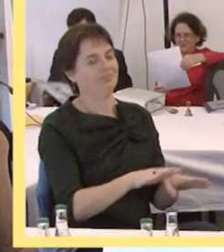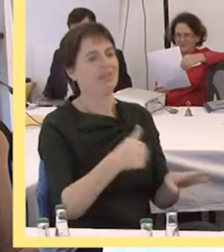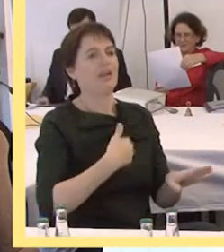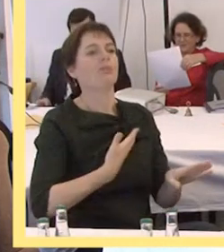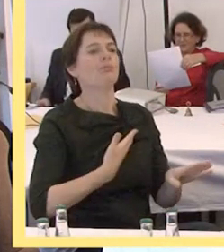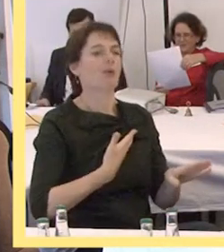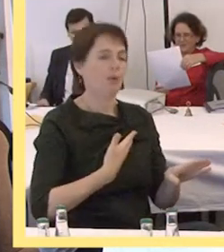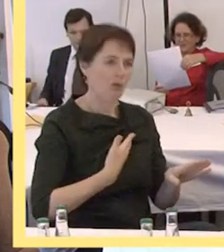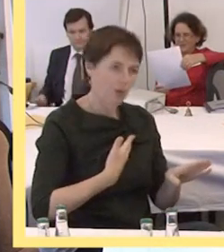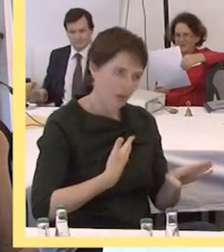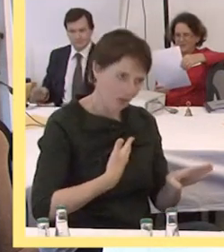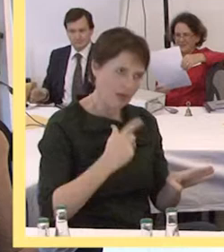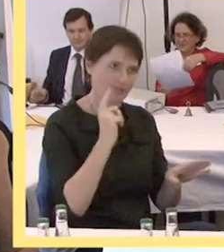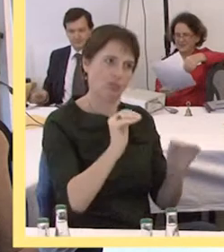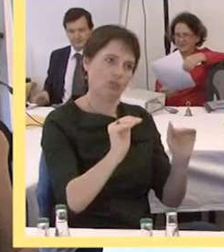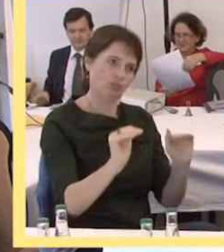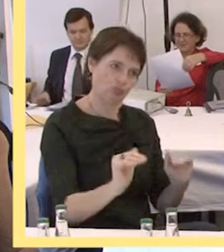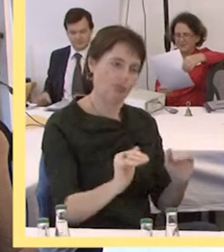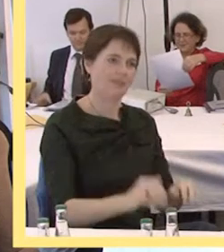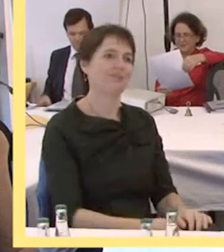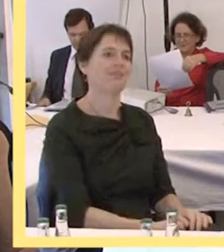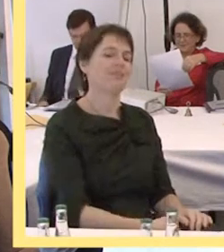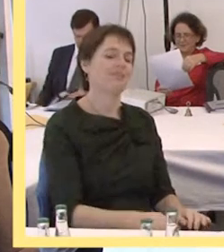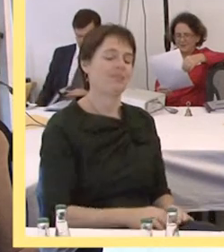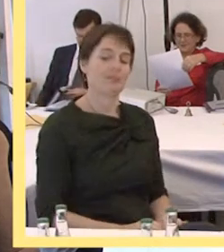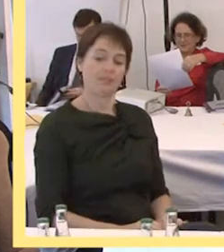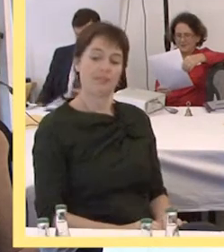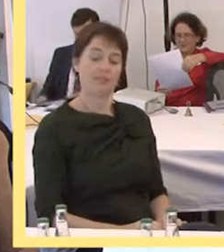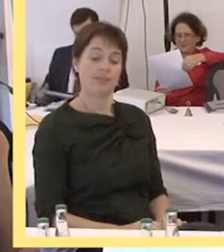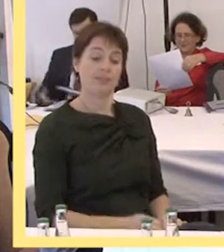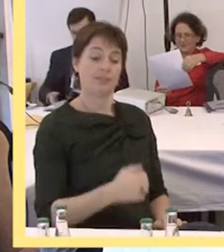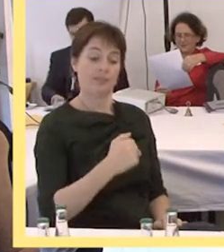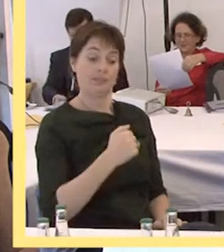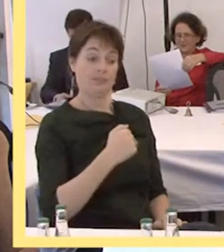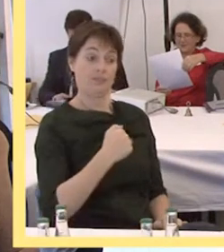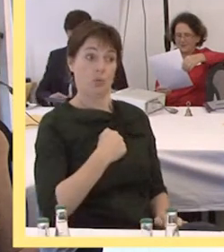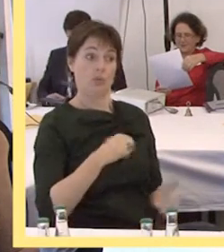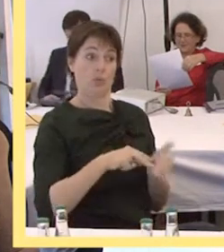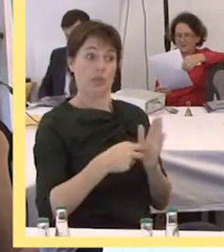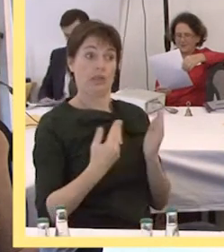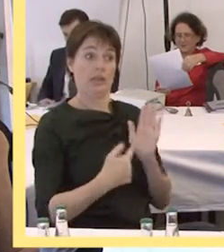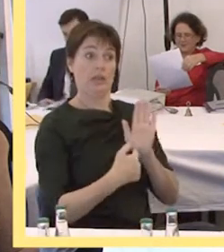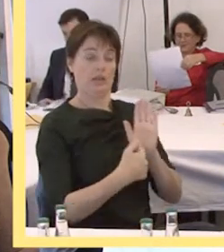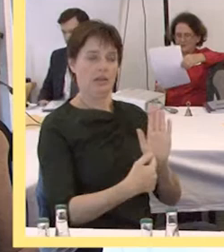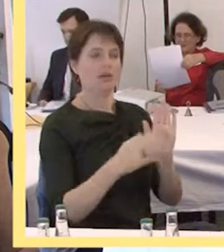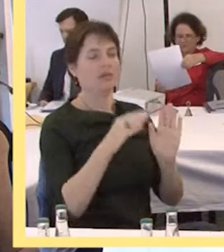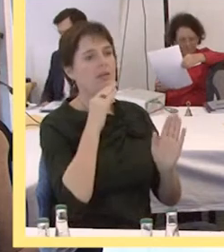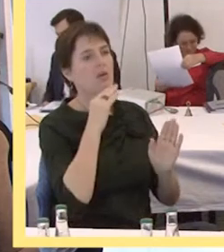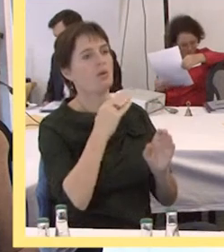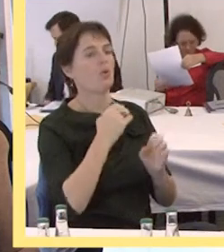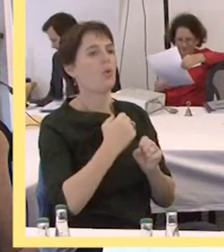have less speed in my speech. The EU project we're presenting today is called